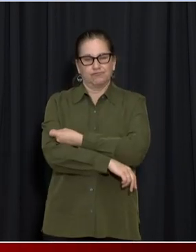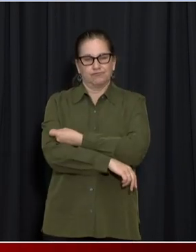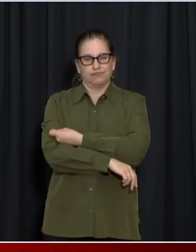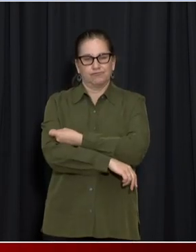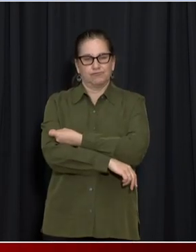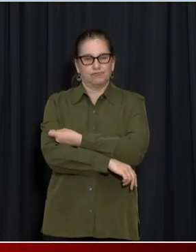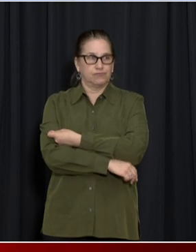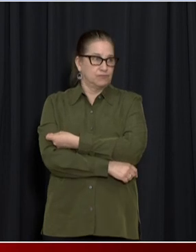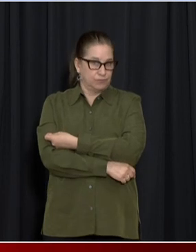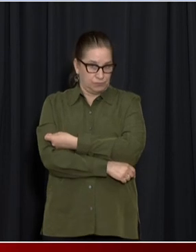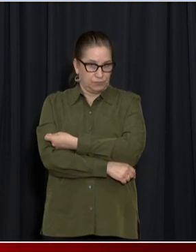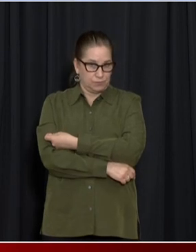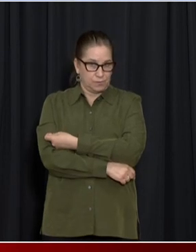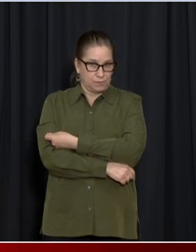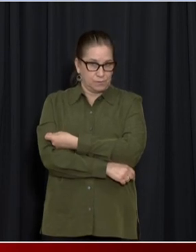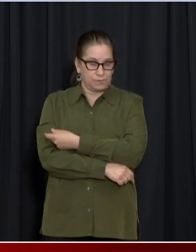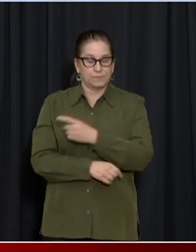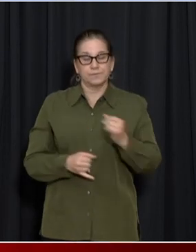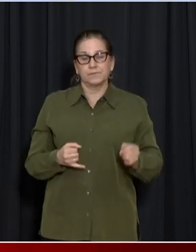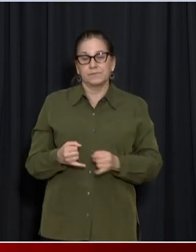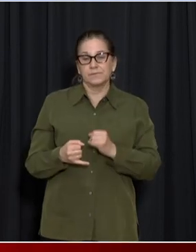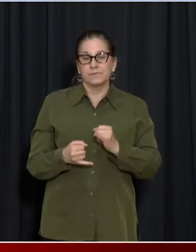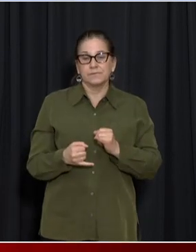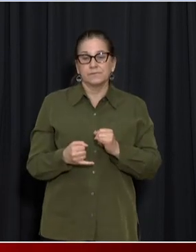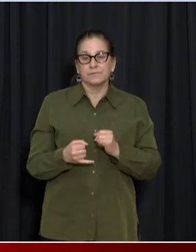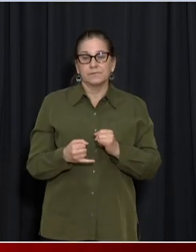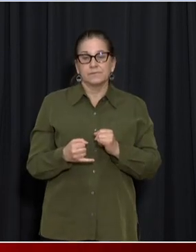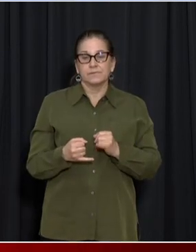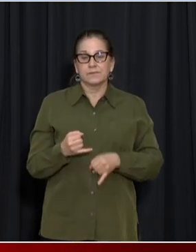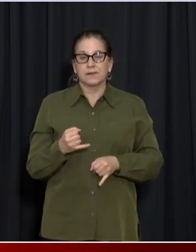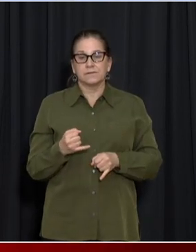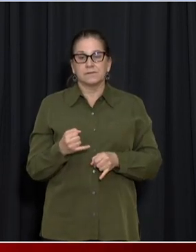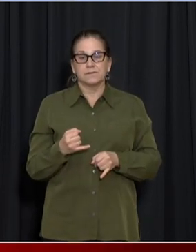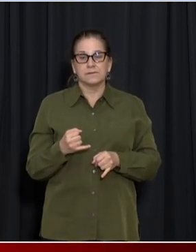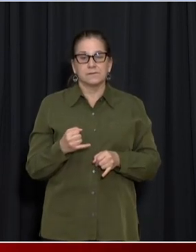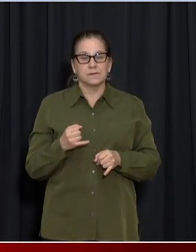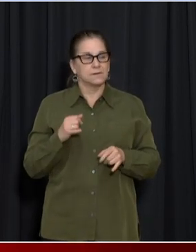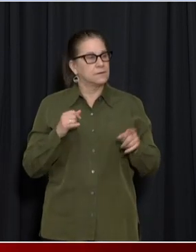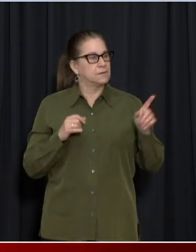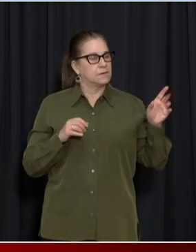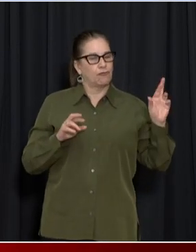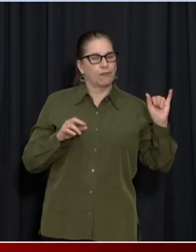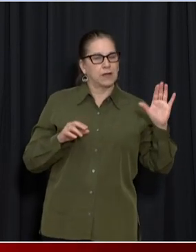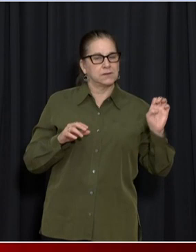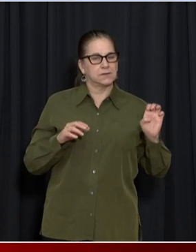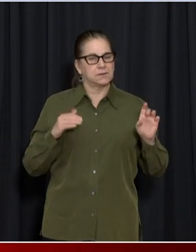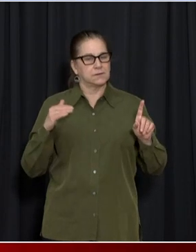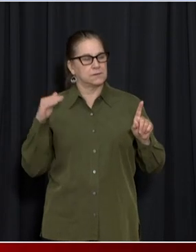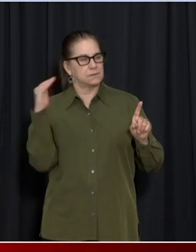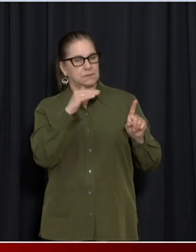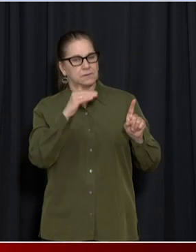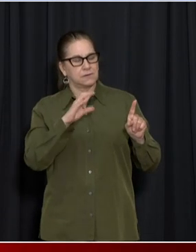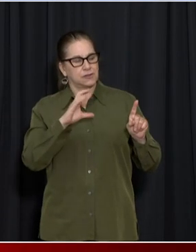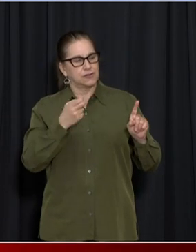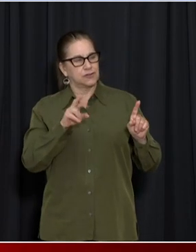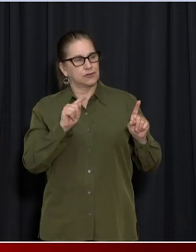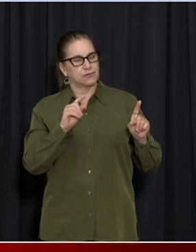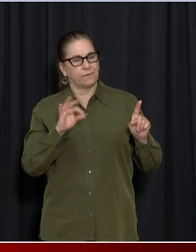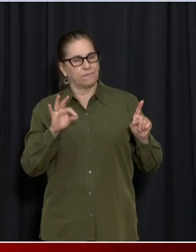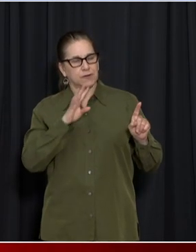And finally, Susan, if you want, I'll continue with the 6th slide. Go ahead, Michael. Thank you.